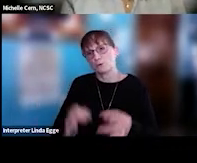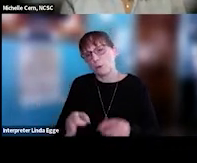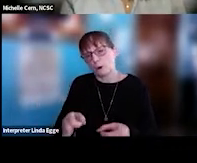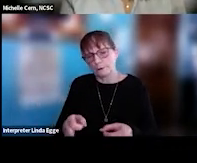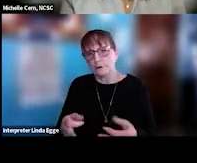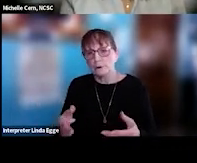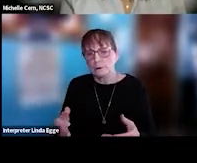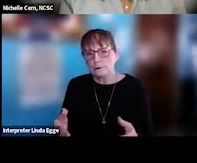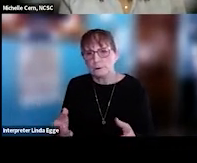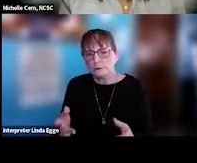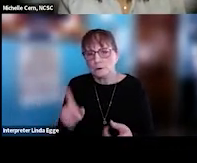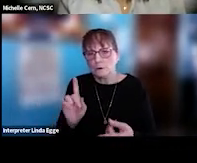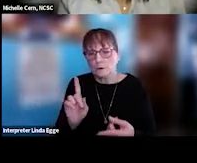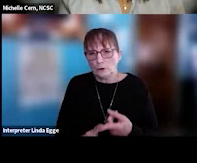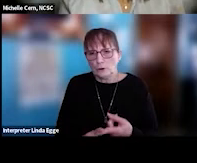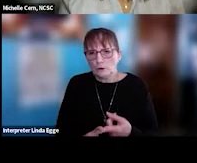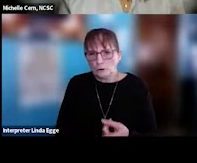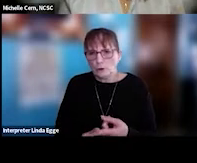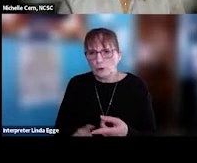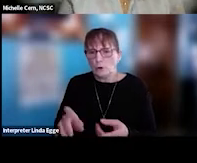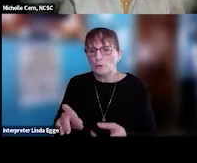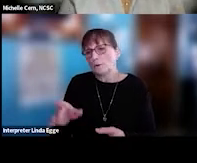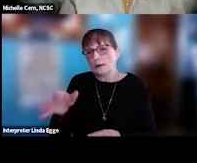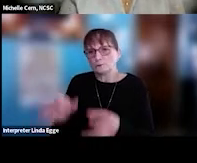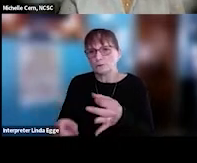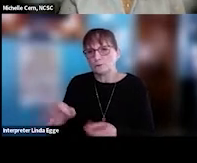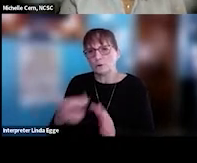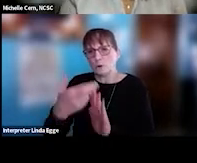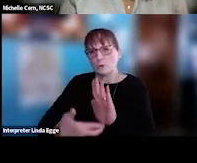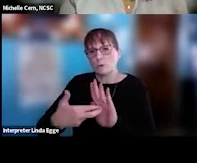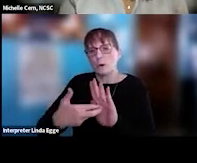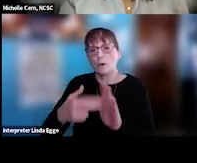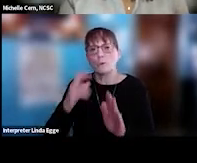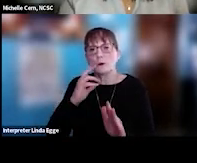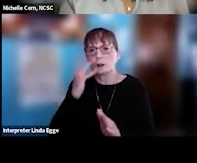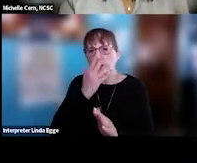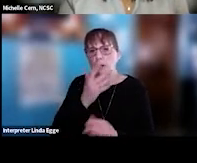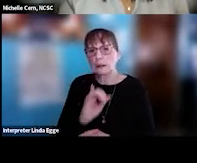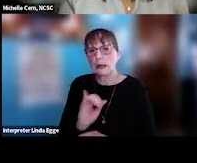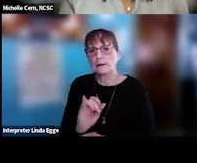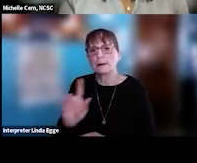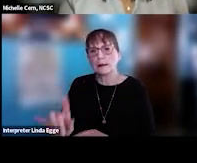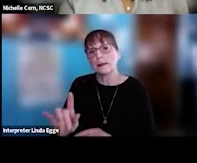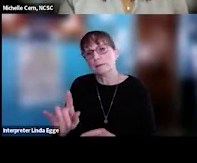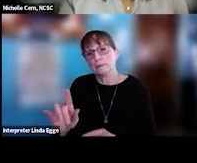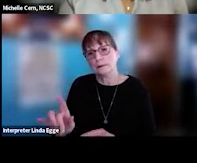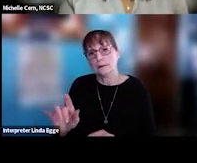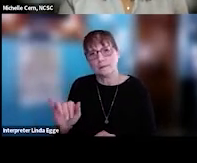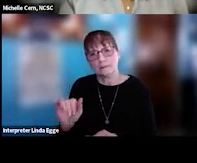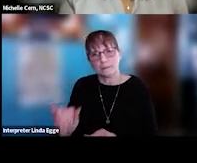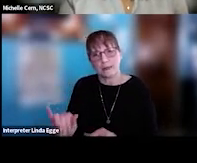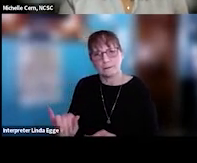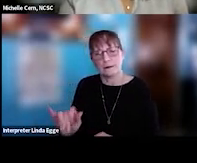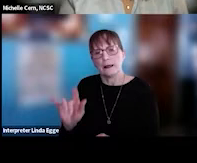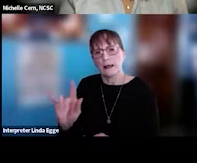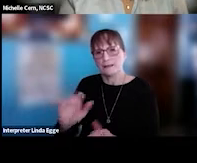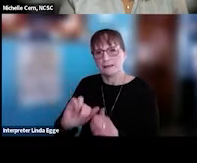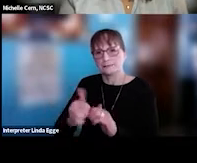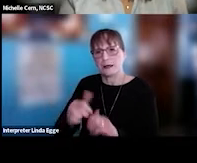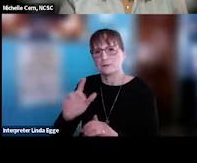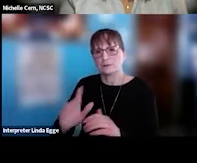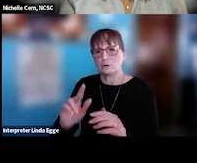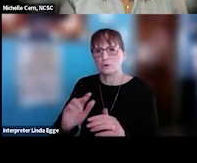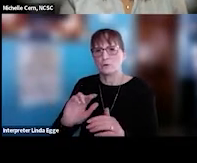to what a judicial role would look like in treatment court. So that is how Michigan did their second